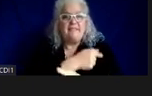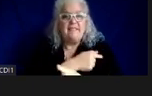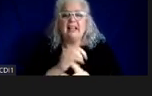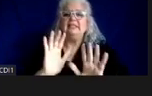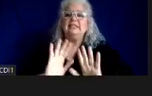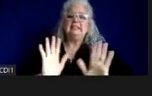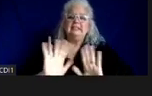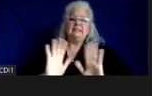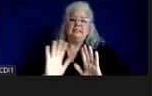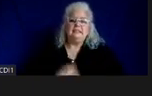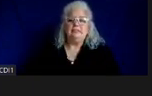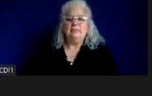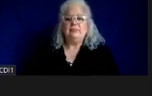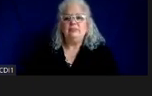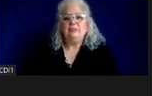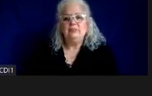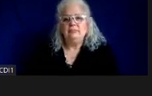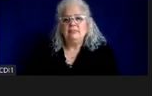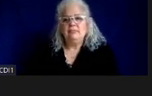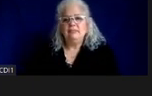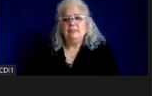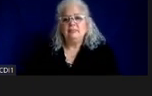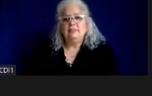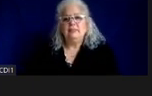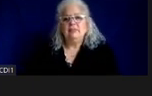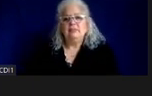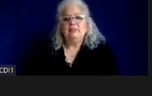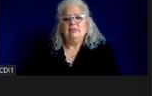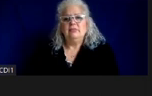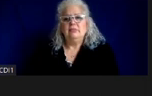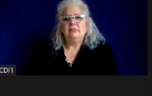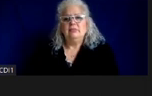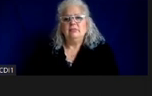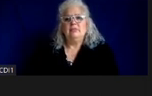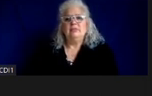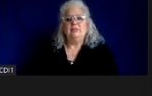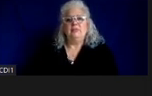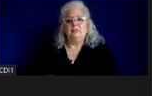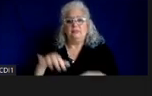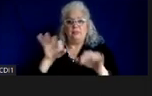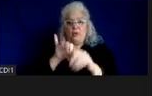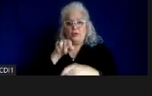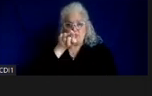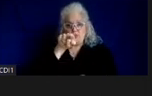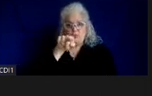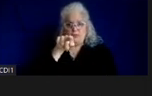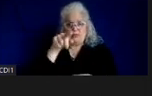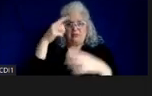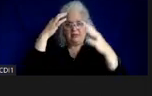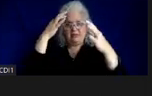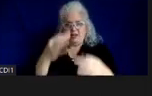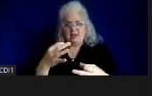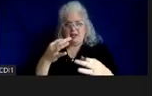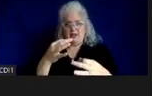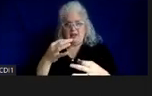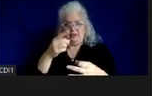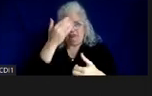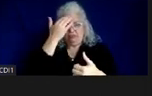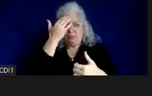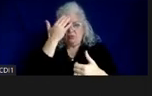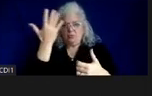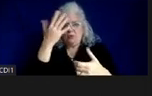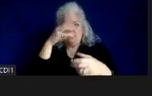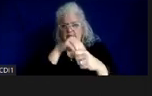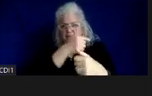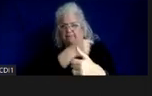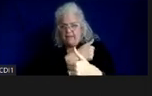based on what you know about the vaccine, what you know about your own medical situation, and weigh it against what's